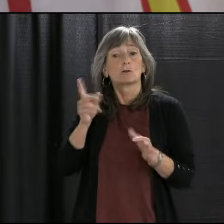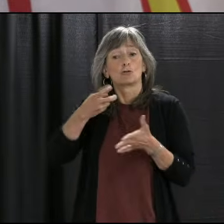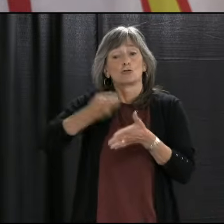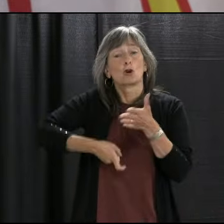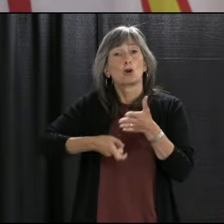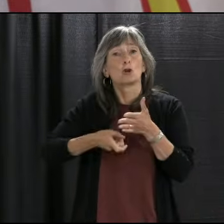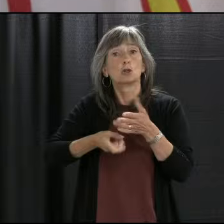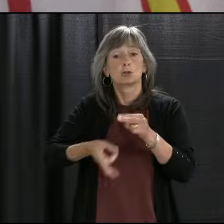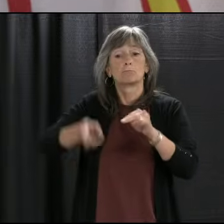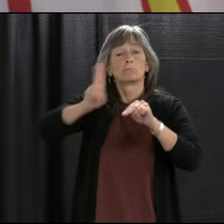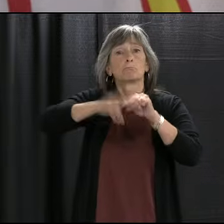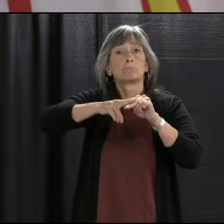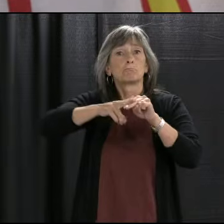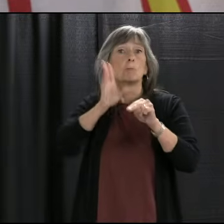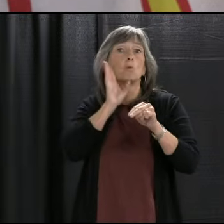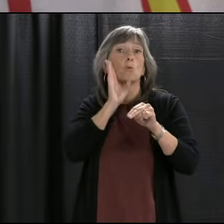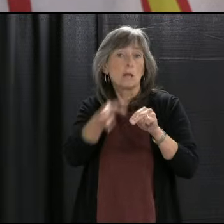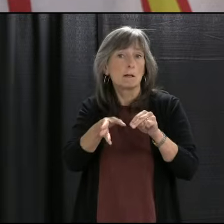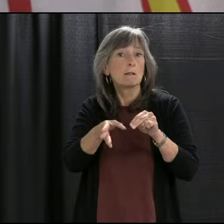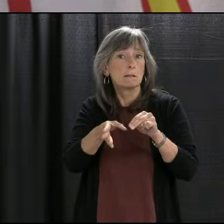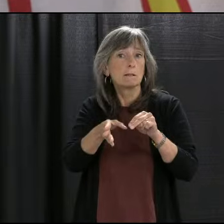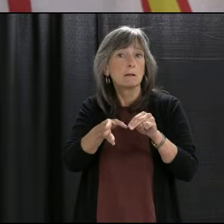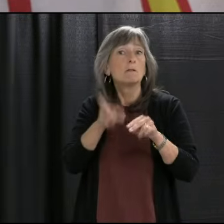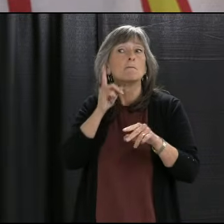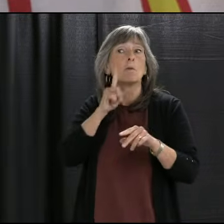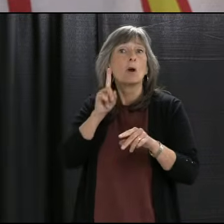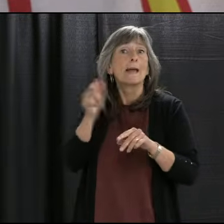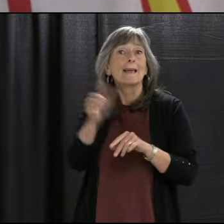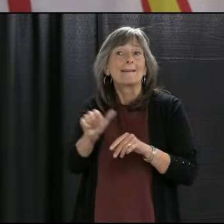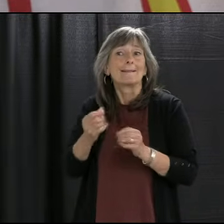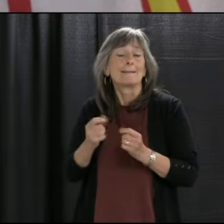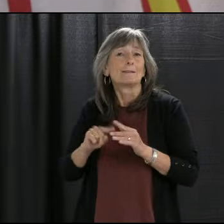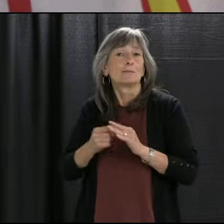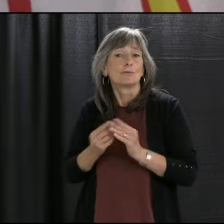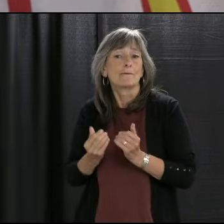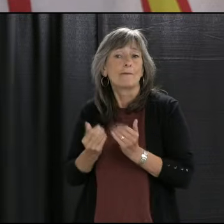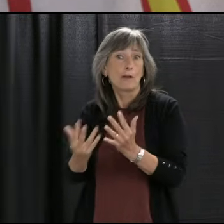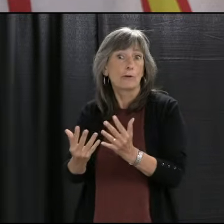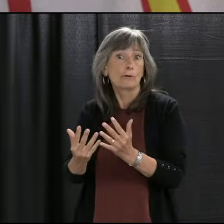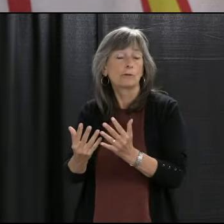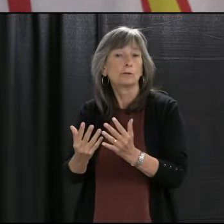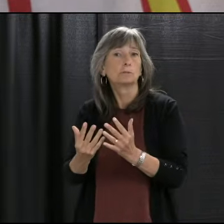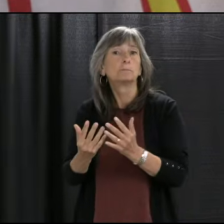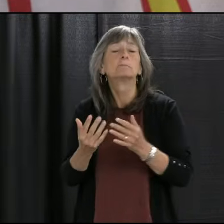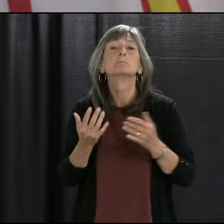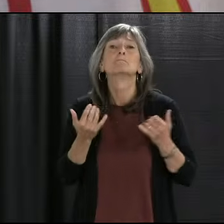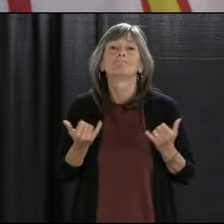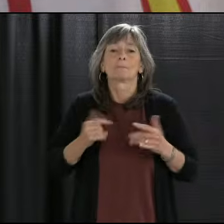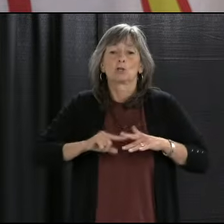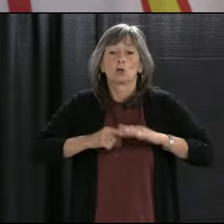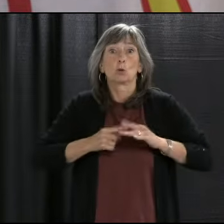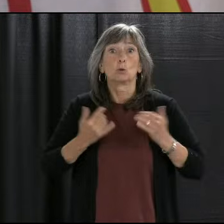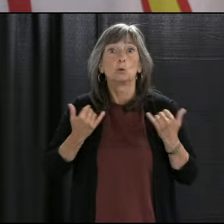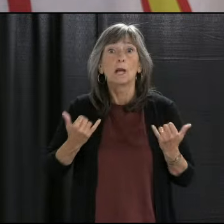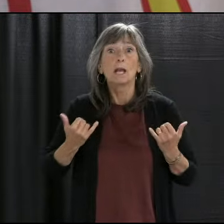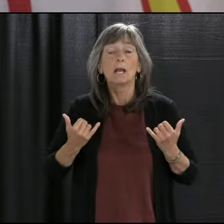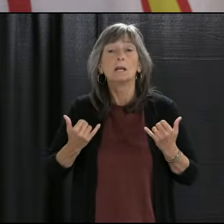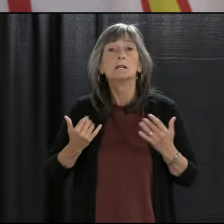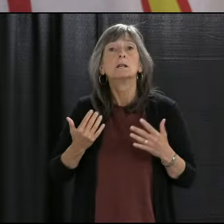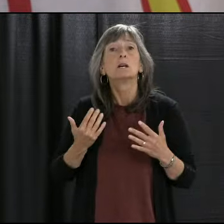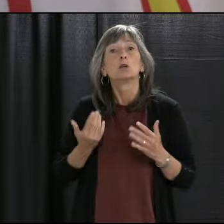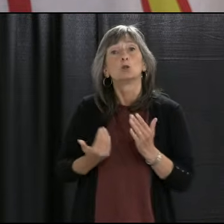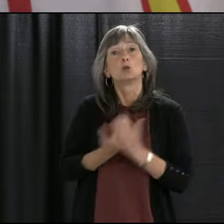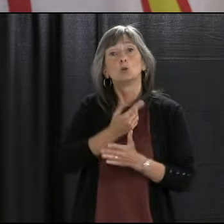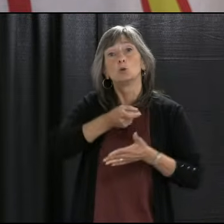for violating the forest fire regulations, and as I said today, we'll share the details. So effective today, new fines will range